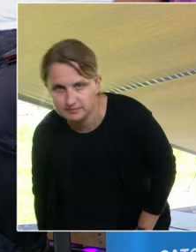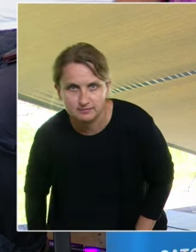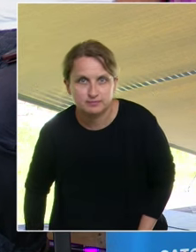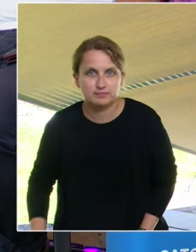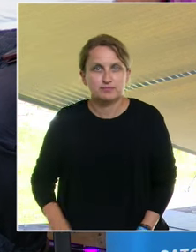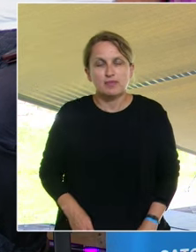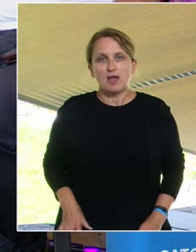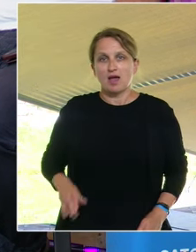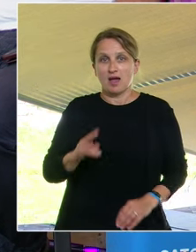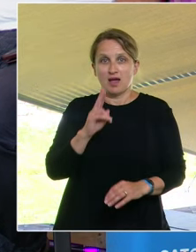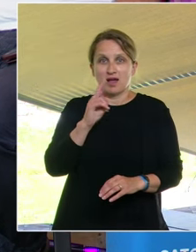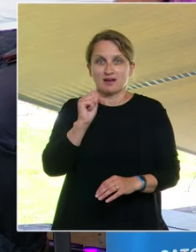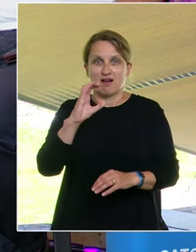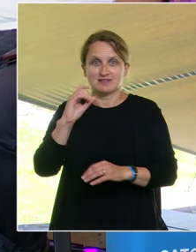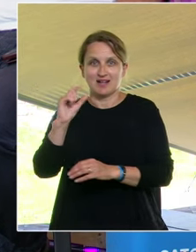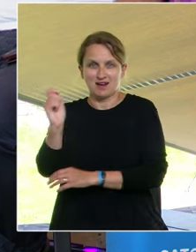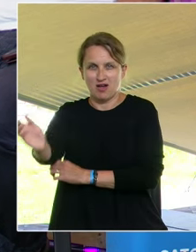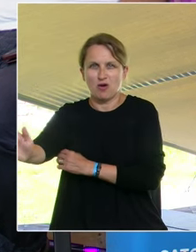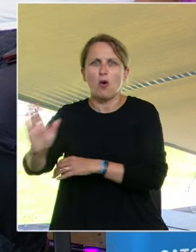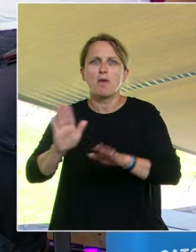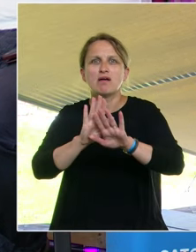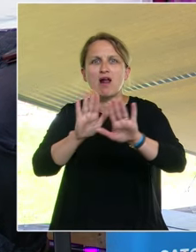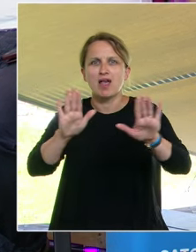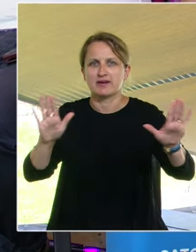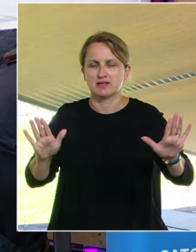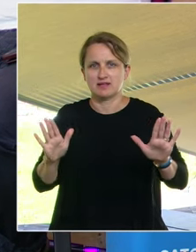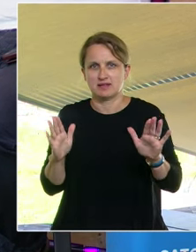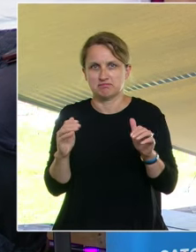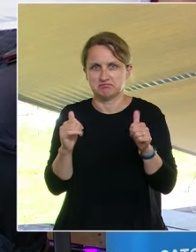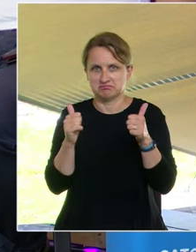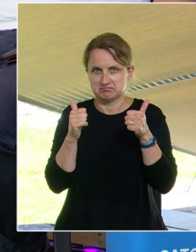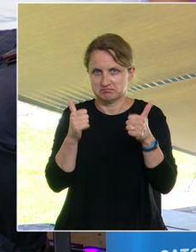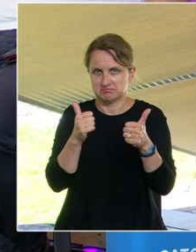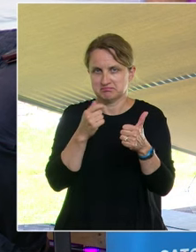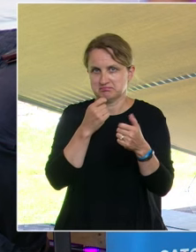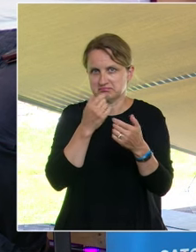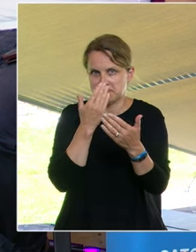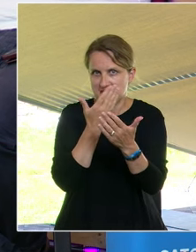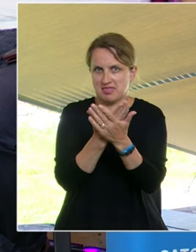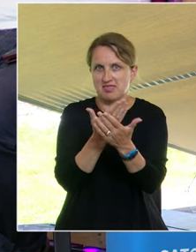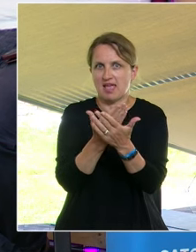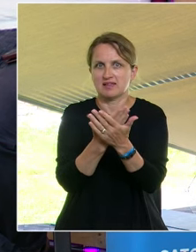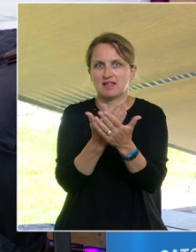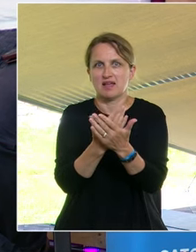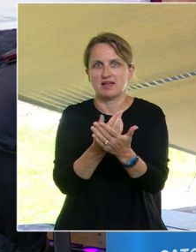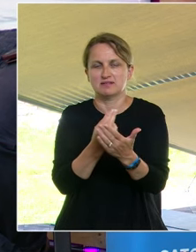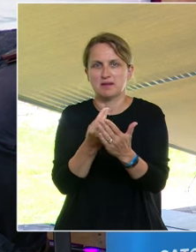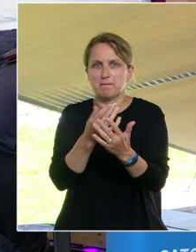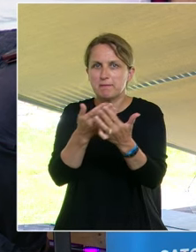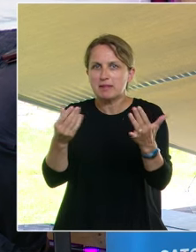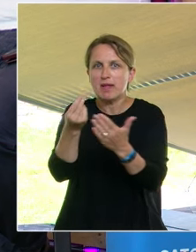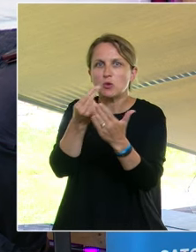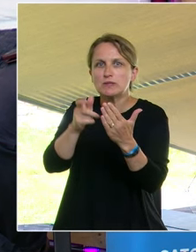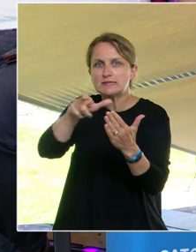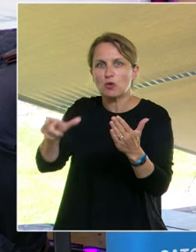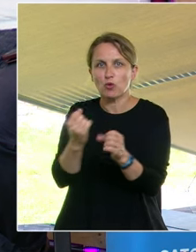gallery. Venice Biennale, you have an amazing roster of artists working with you. Can you a